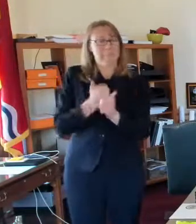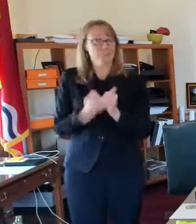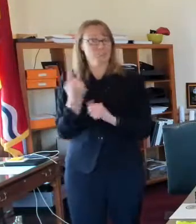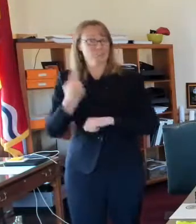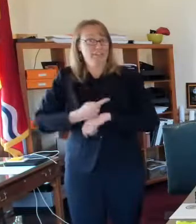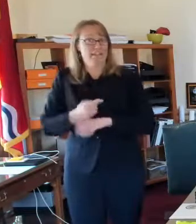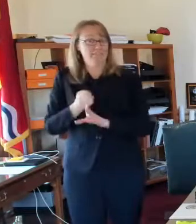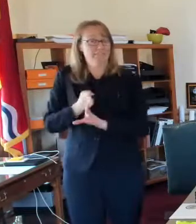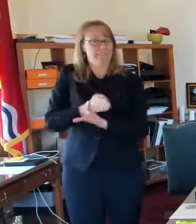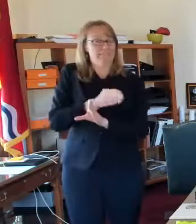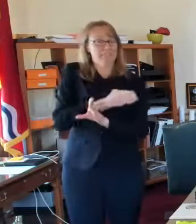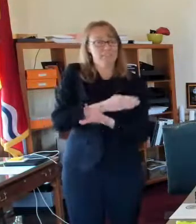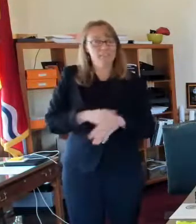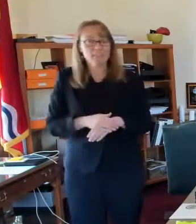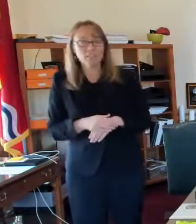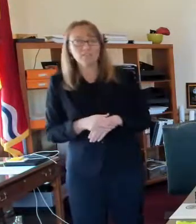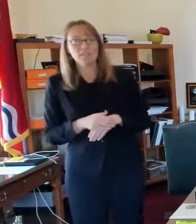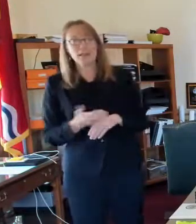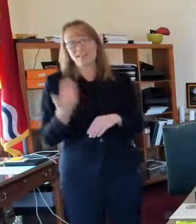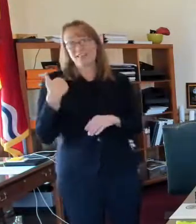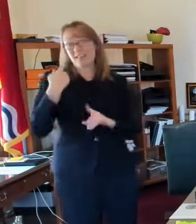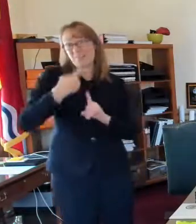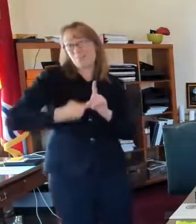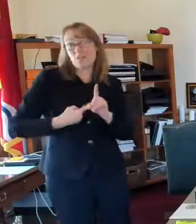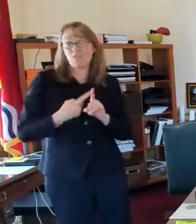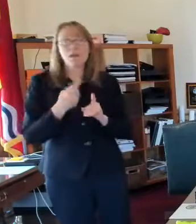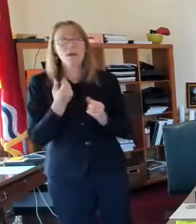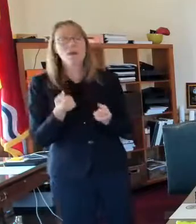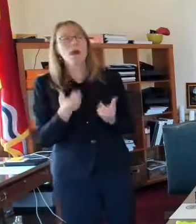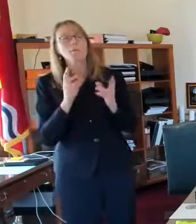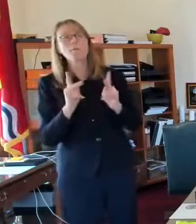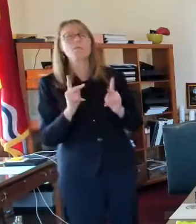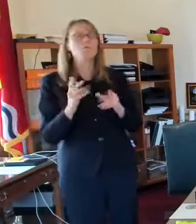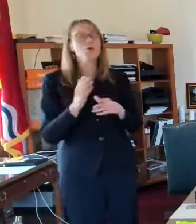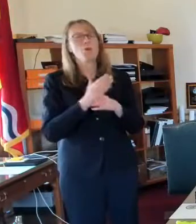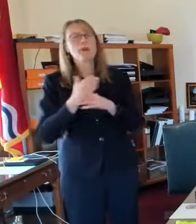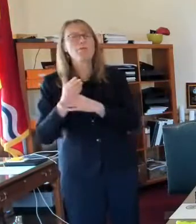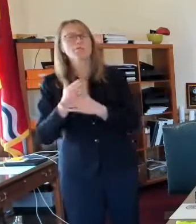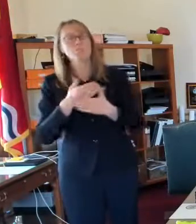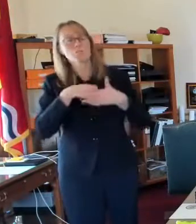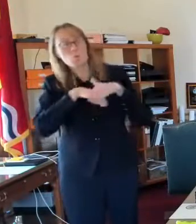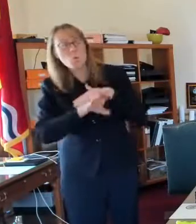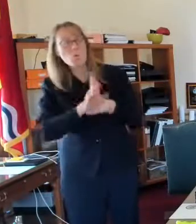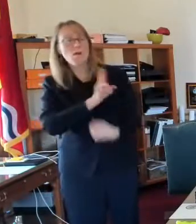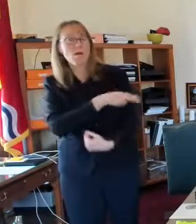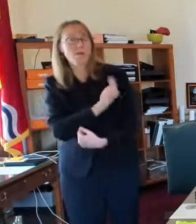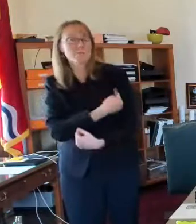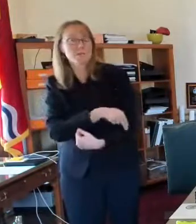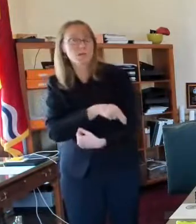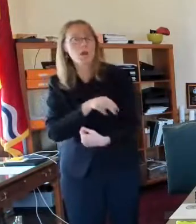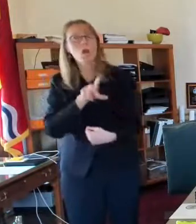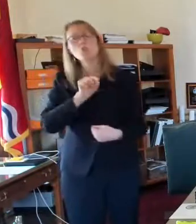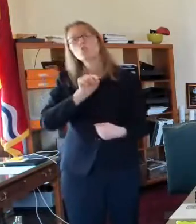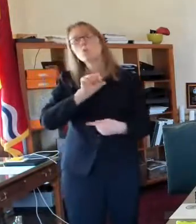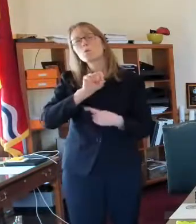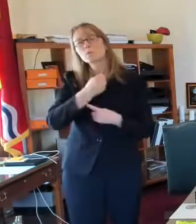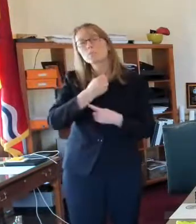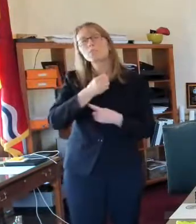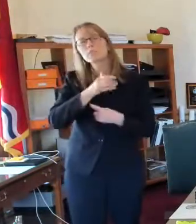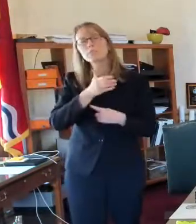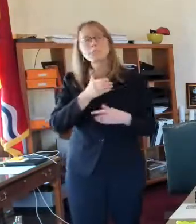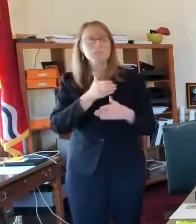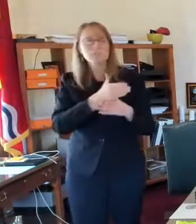people going into the hospital in the 20s, and then we jumped up to be in the 40s.